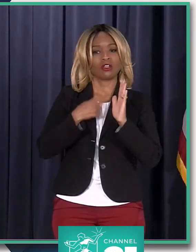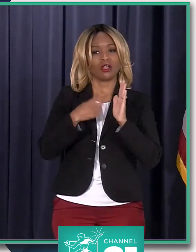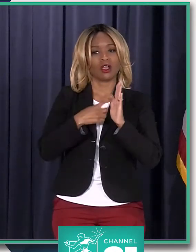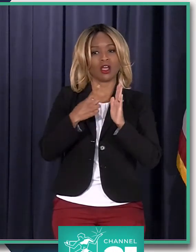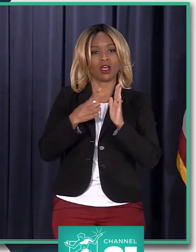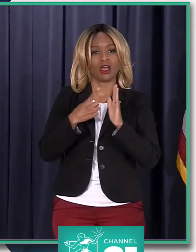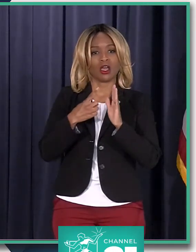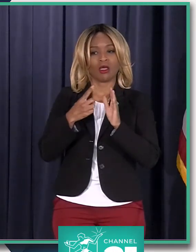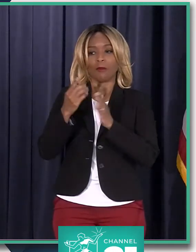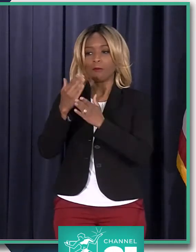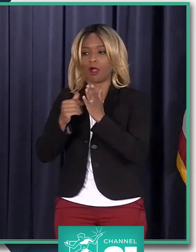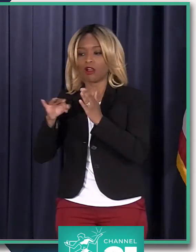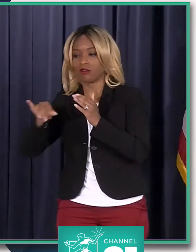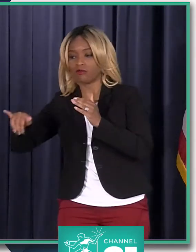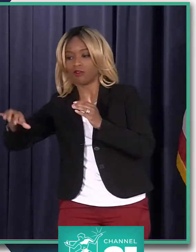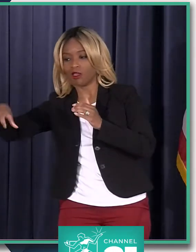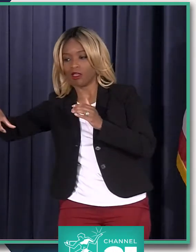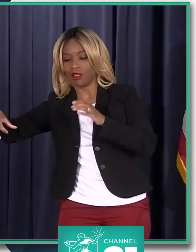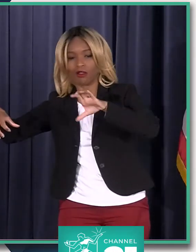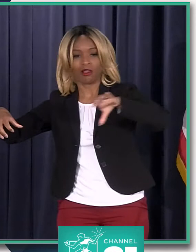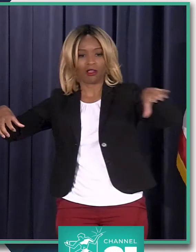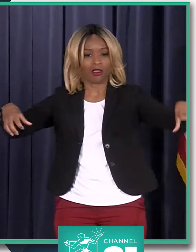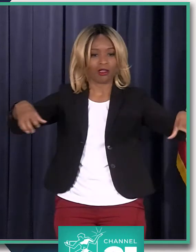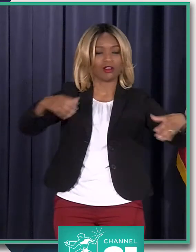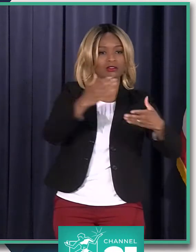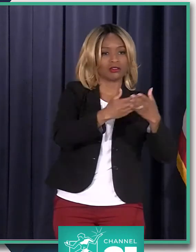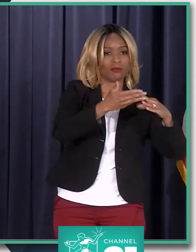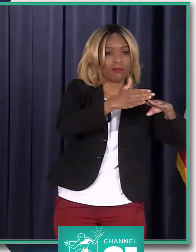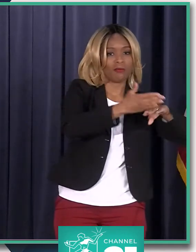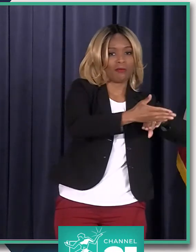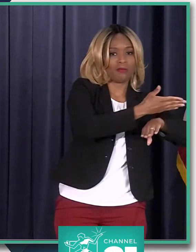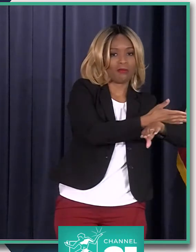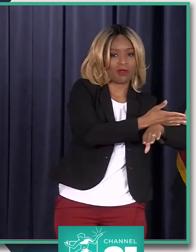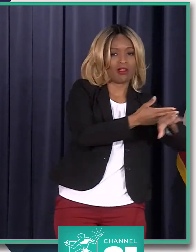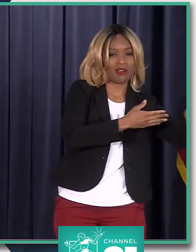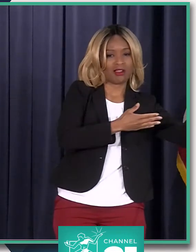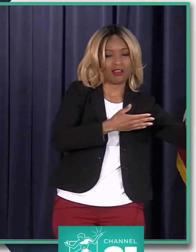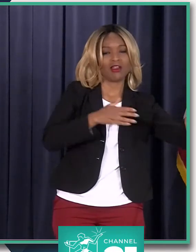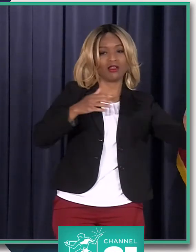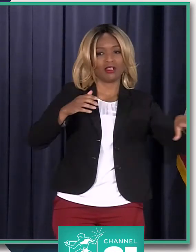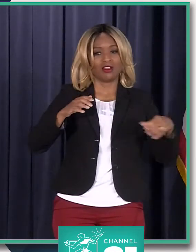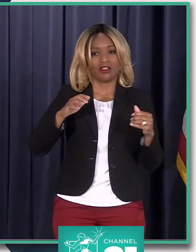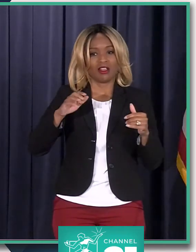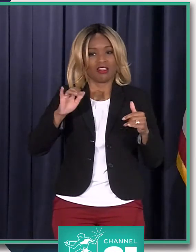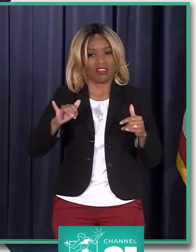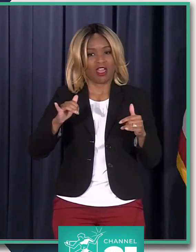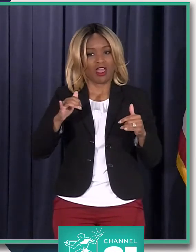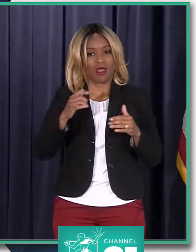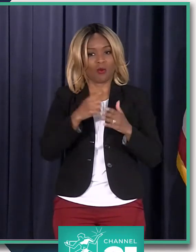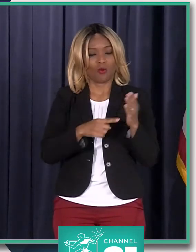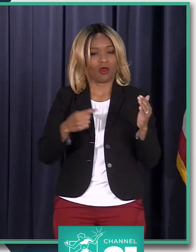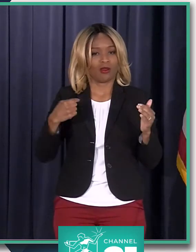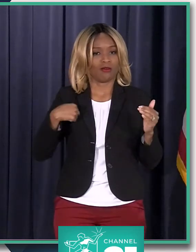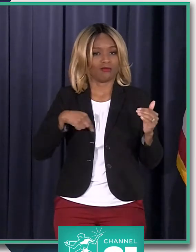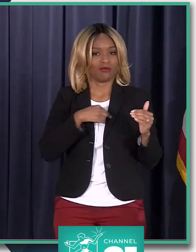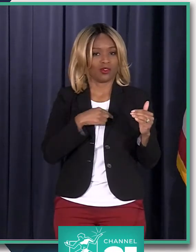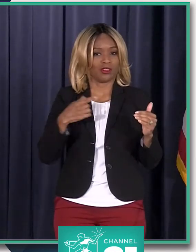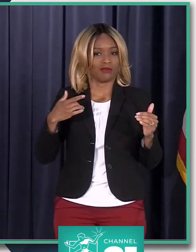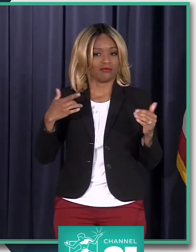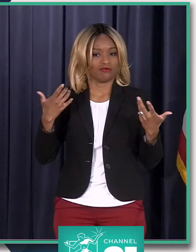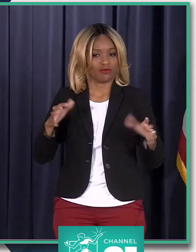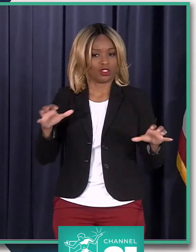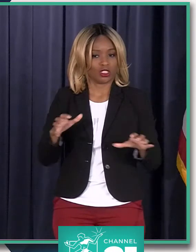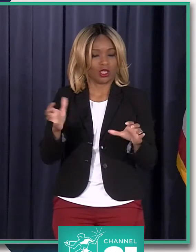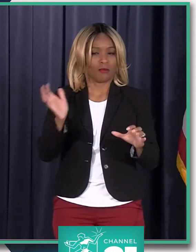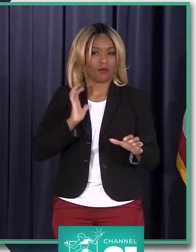of one and some other commercial improvements in another is the characteristic thing we've done in our district. So I'd love to sit down and talk with